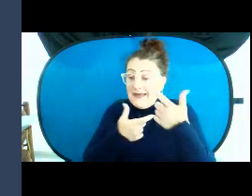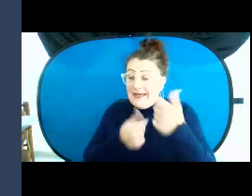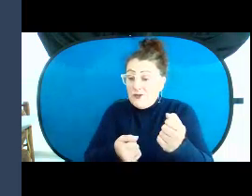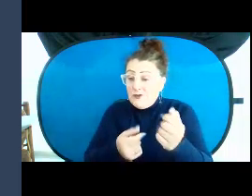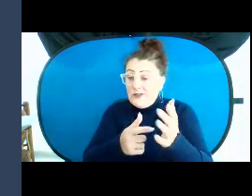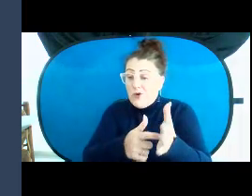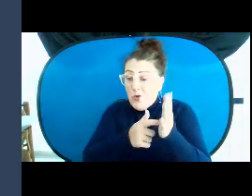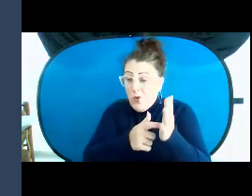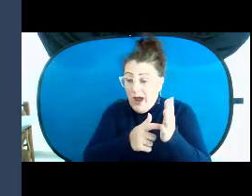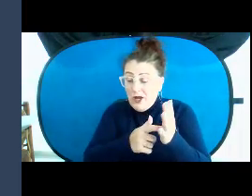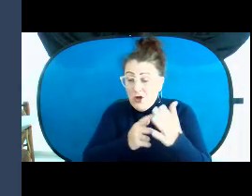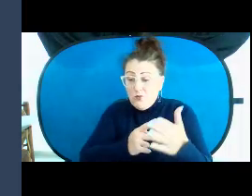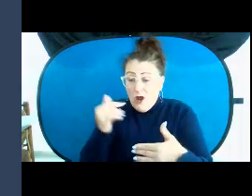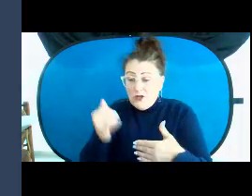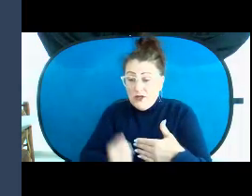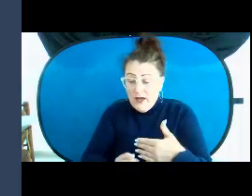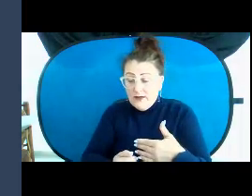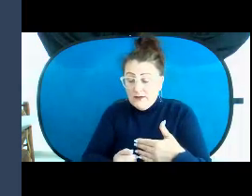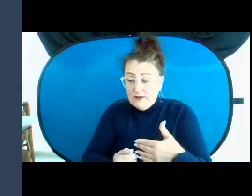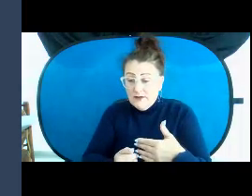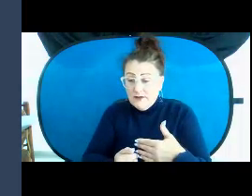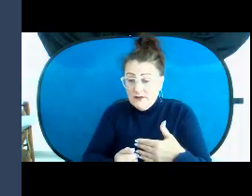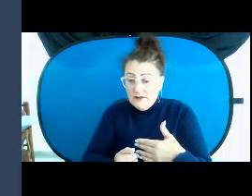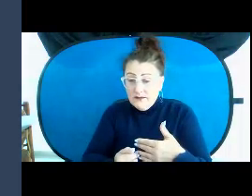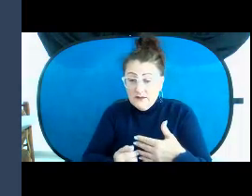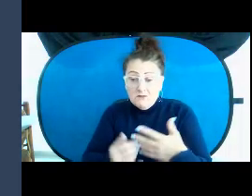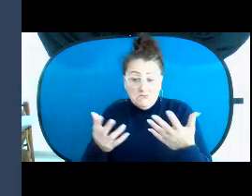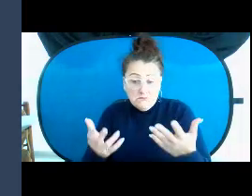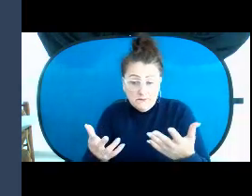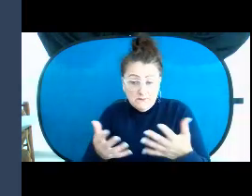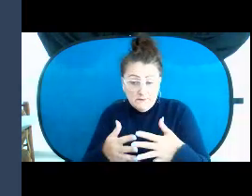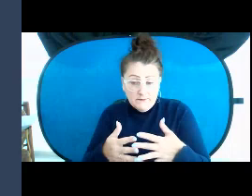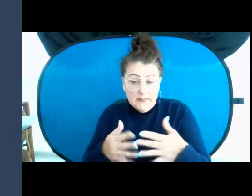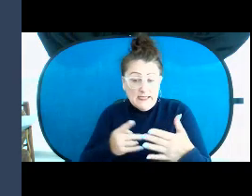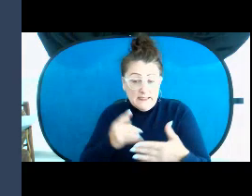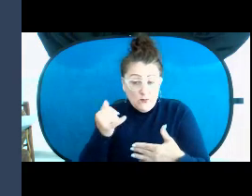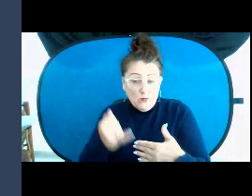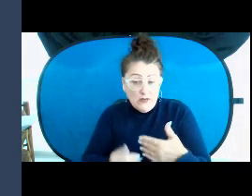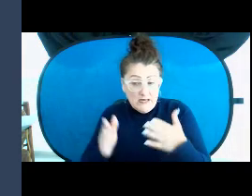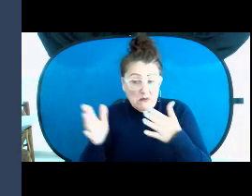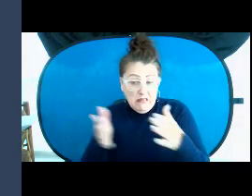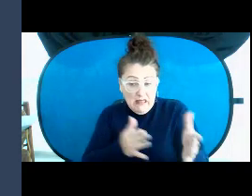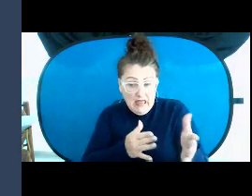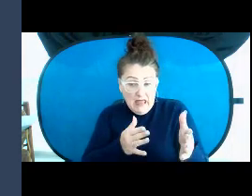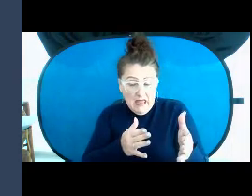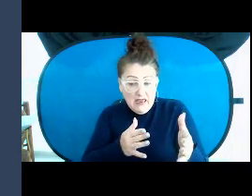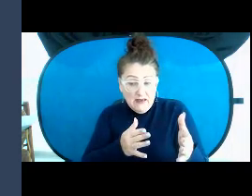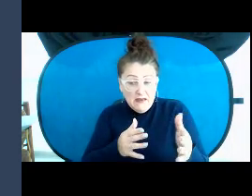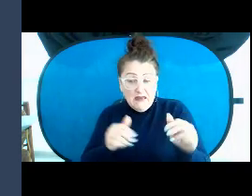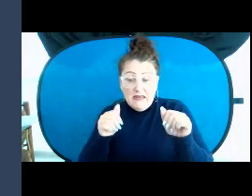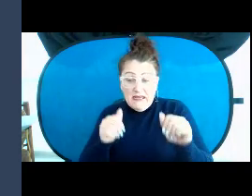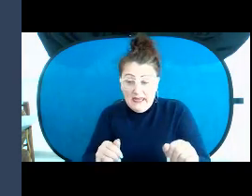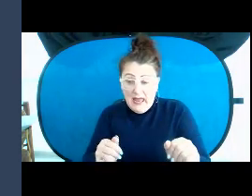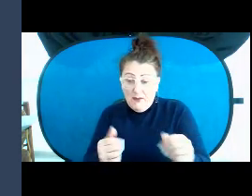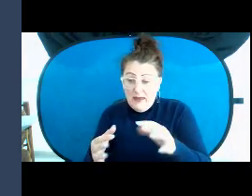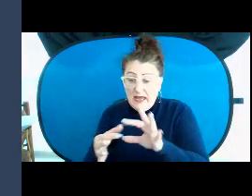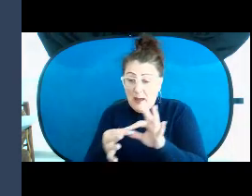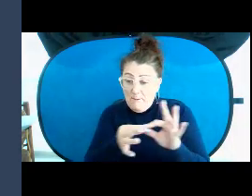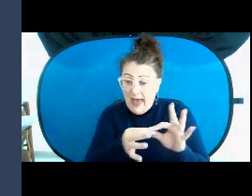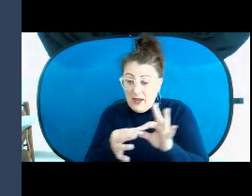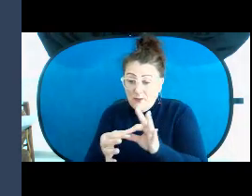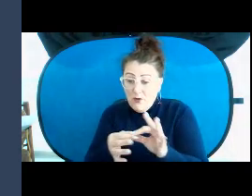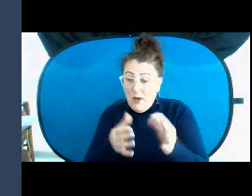the proposed project? Is the project planned and located in a manner that will be most compatible with the greatest public good and